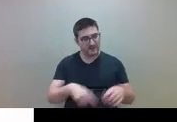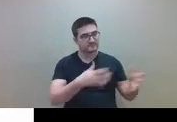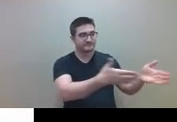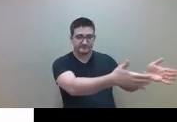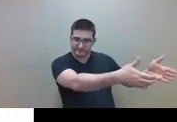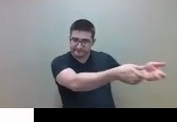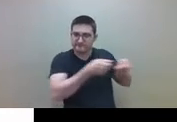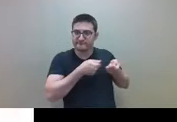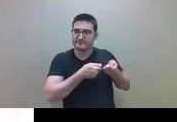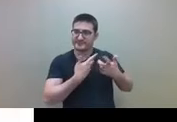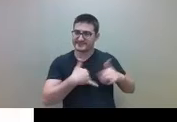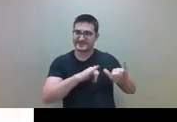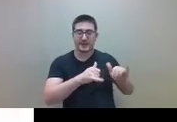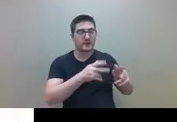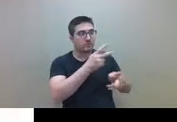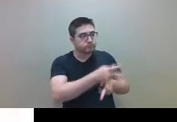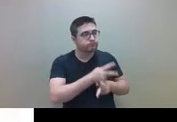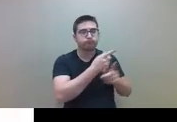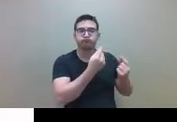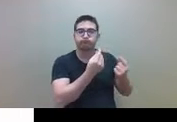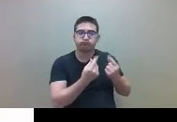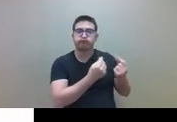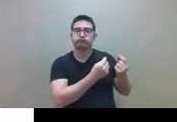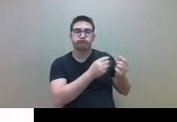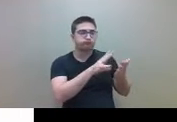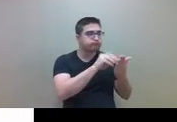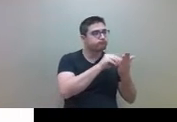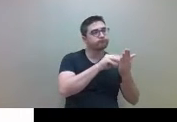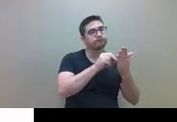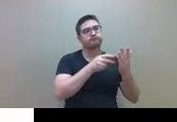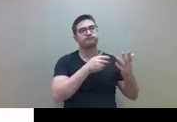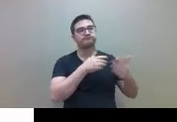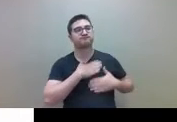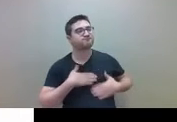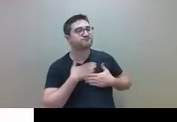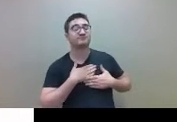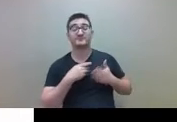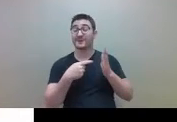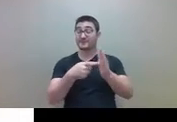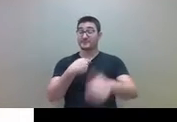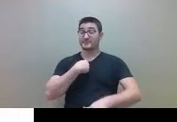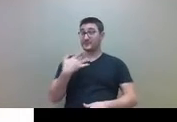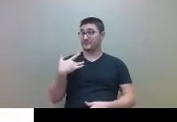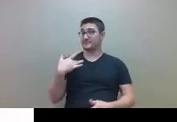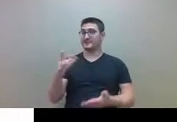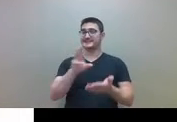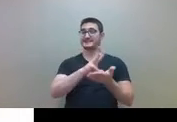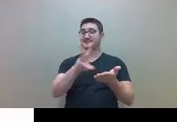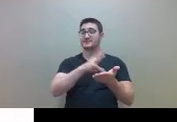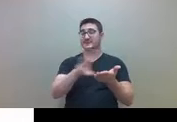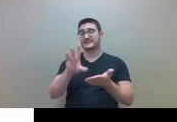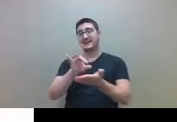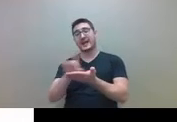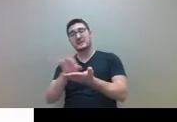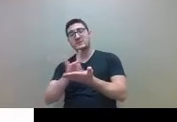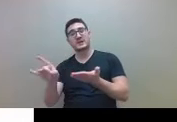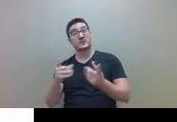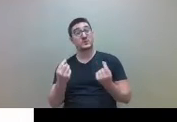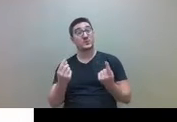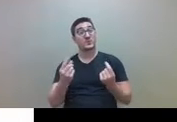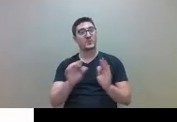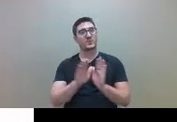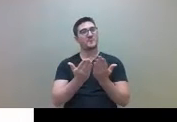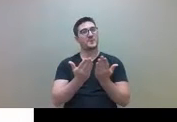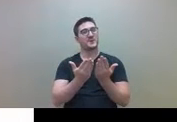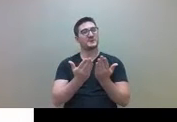caregiver. For myself, I had my book club every 6 to 8 weeks. We didn't talk about caring for